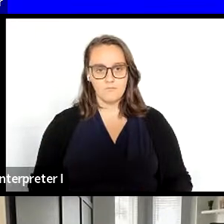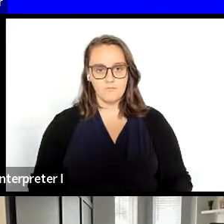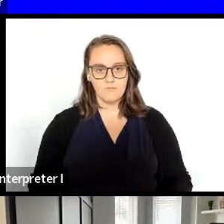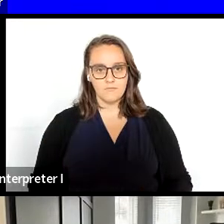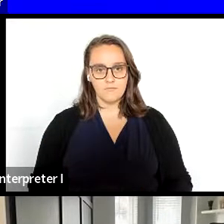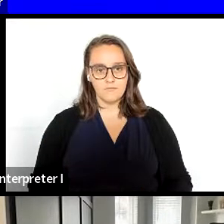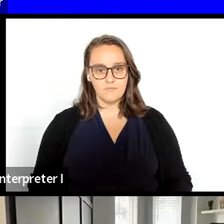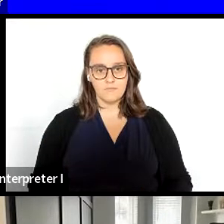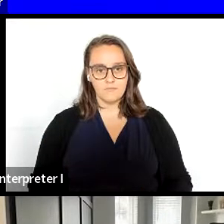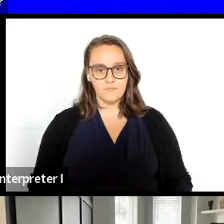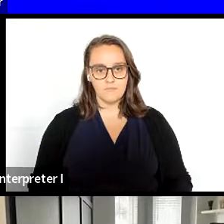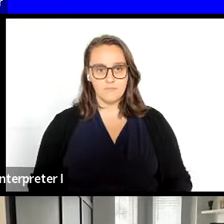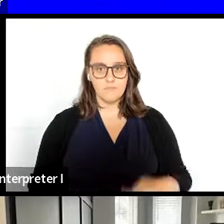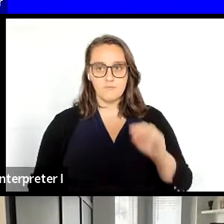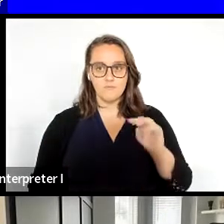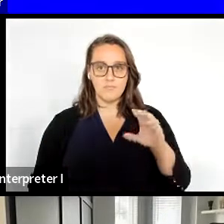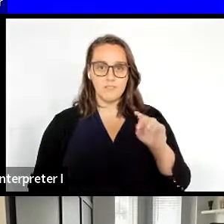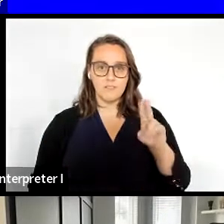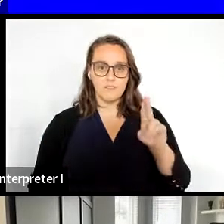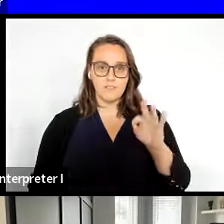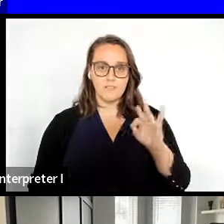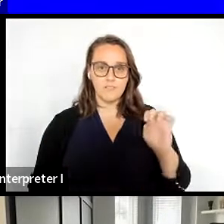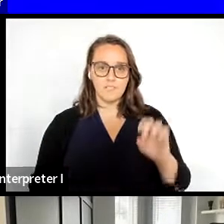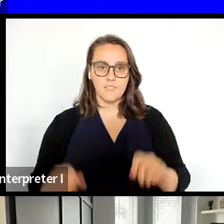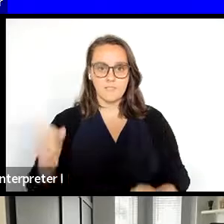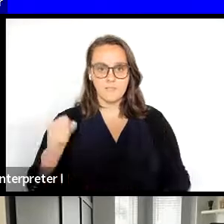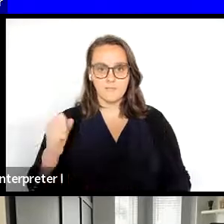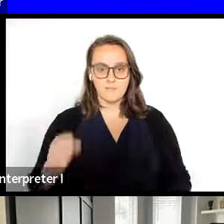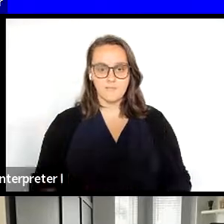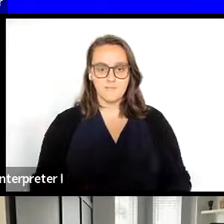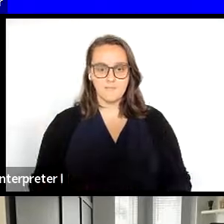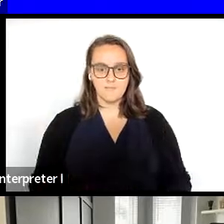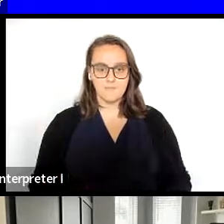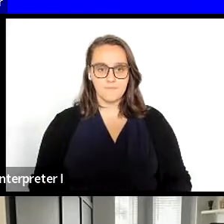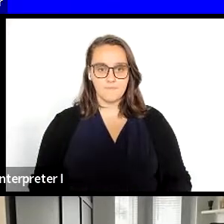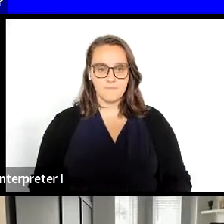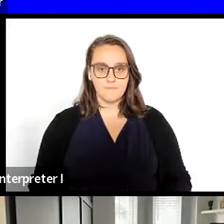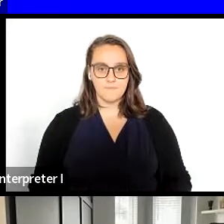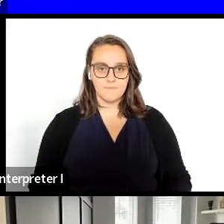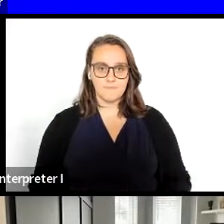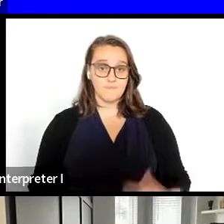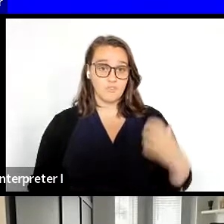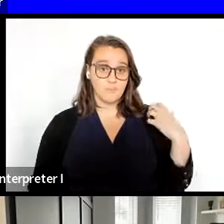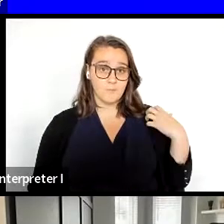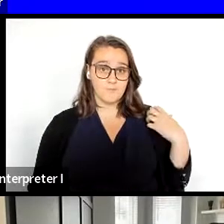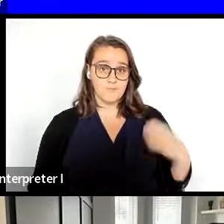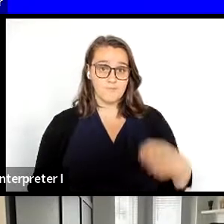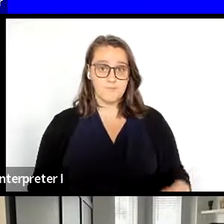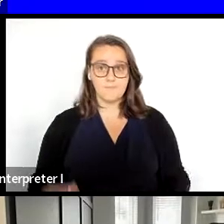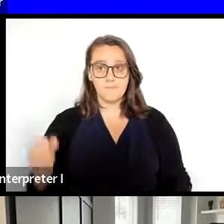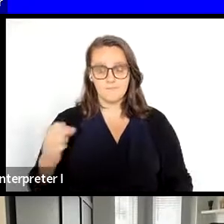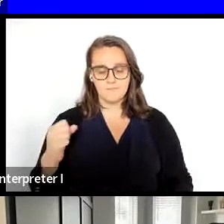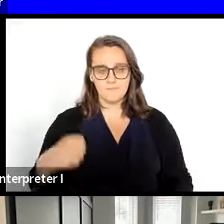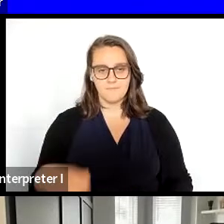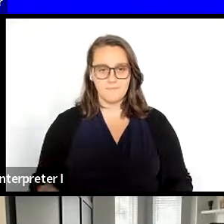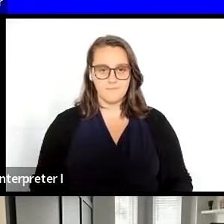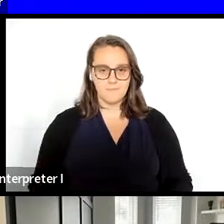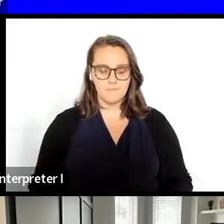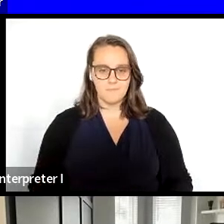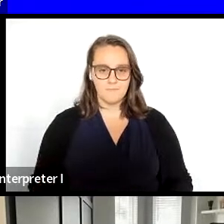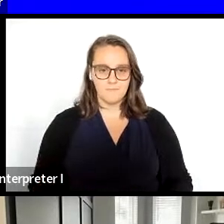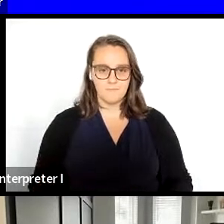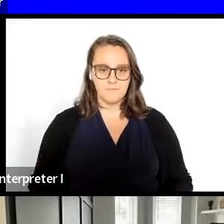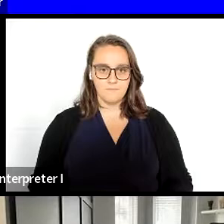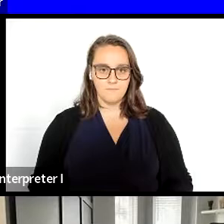yes. Councilmember McDuffie? Yes. Councilmember McDuffie votes yes. Chairman Mendelson? Yes. Chairman Mendelson votes